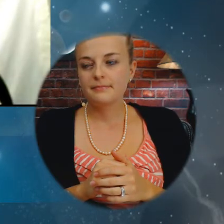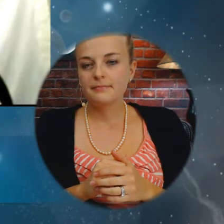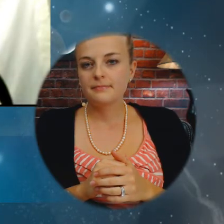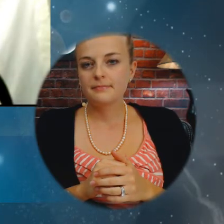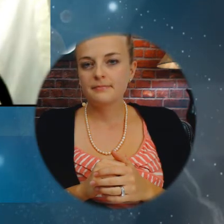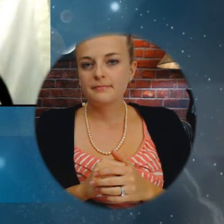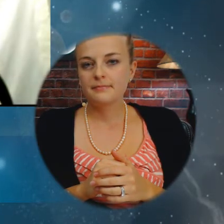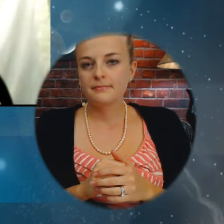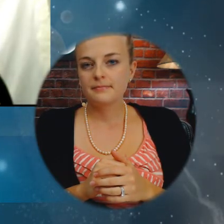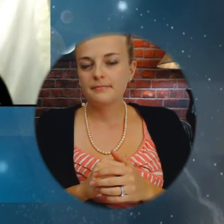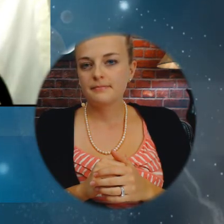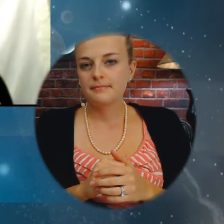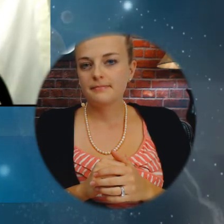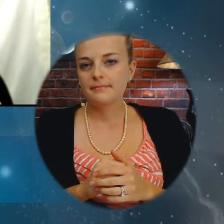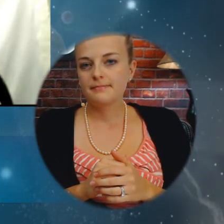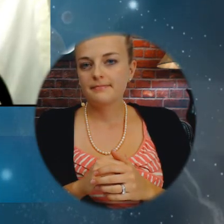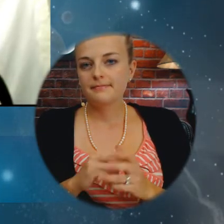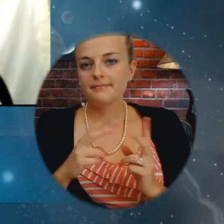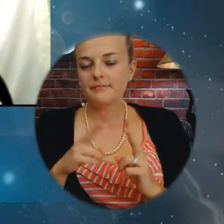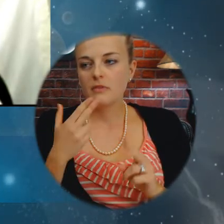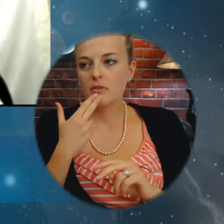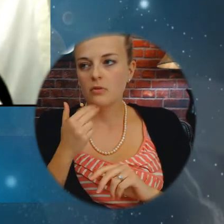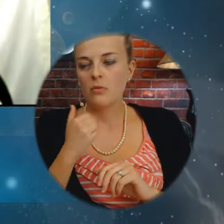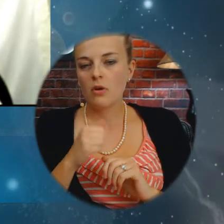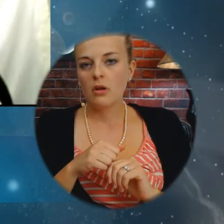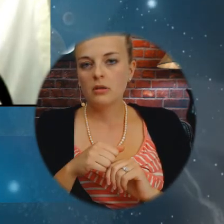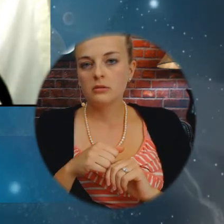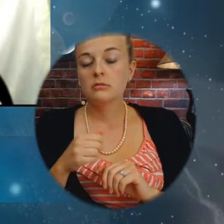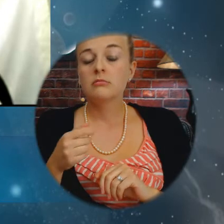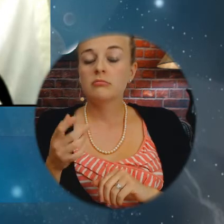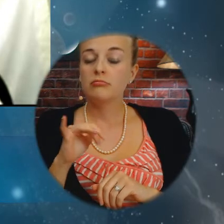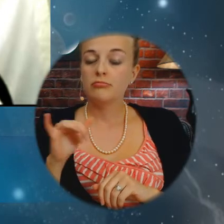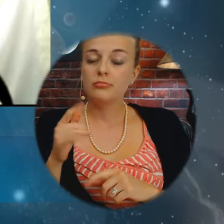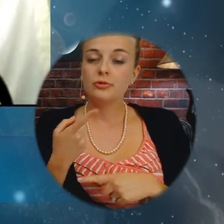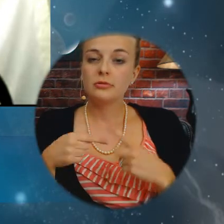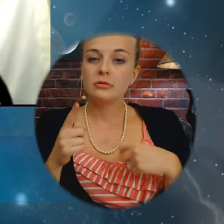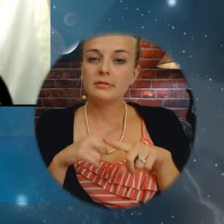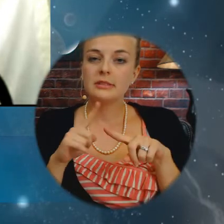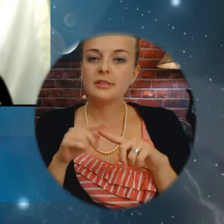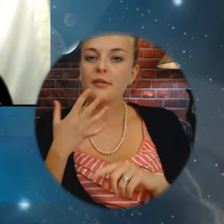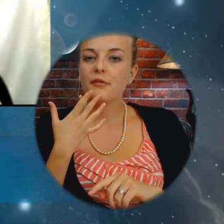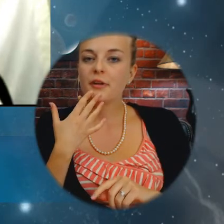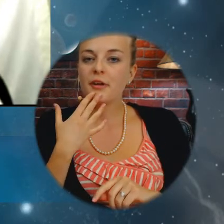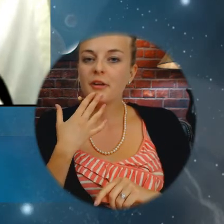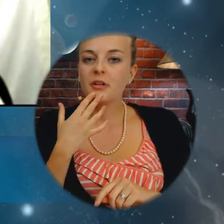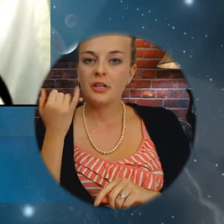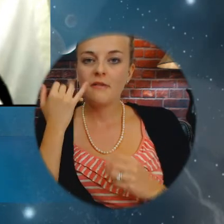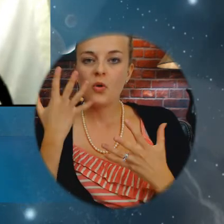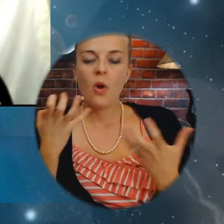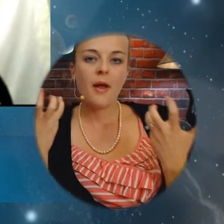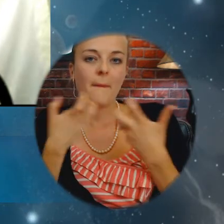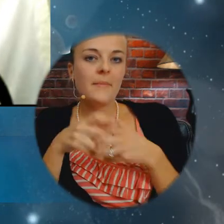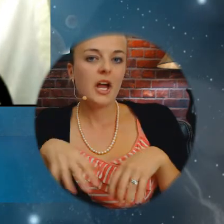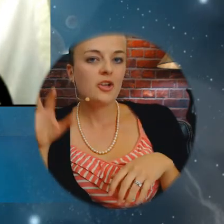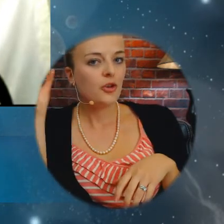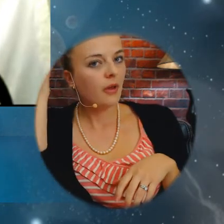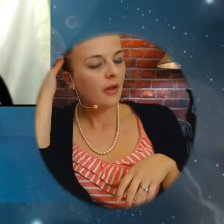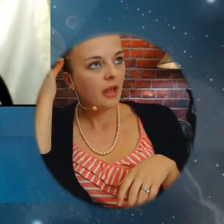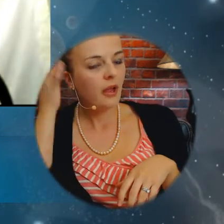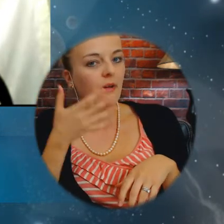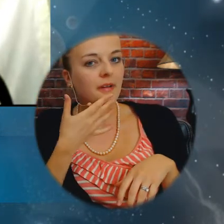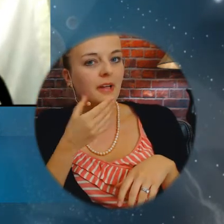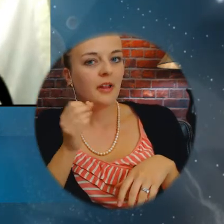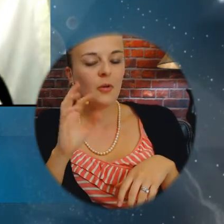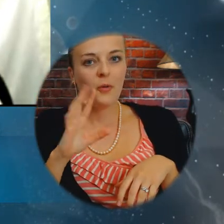slim as well, and you know, they come in a lot of different colors, too, so that they can match your, you know, your hair color, or, you know, match the